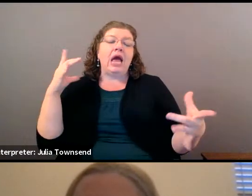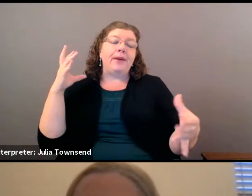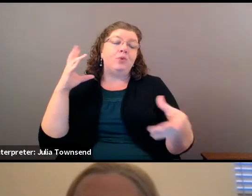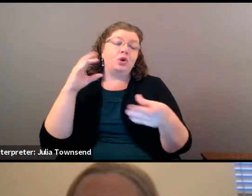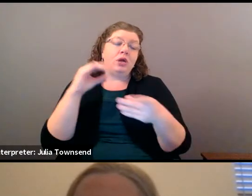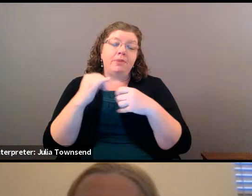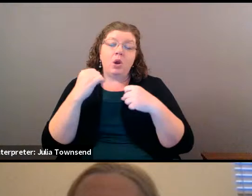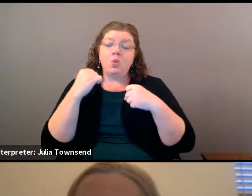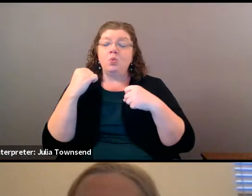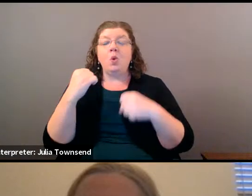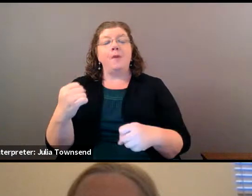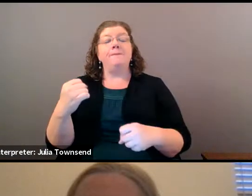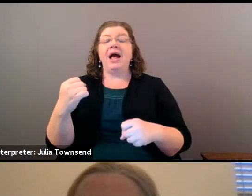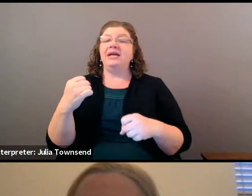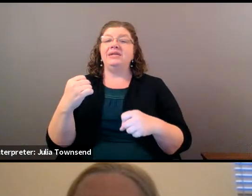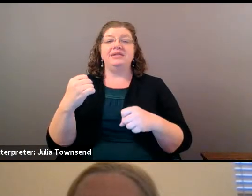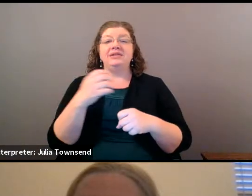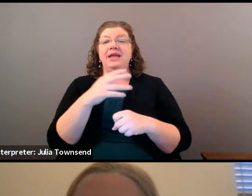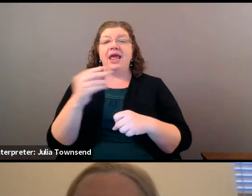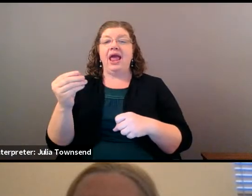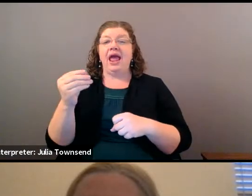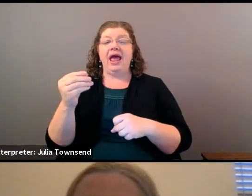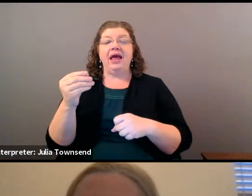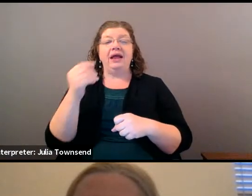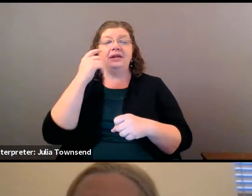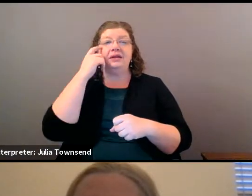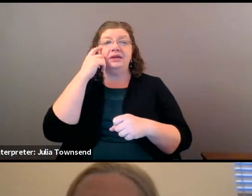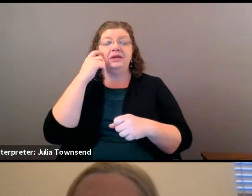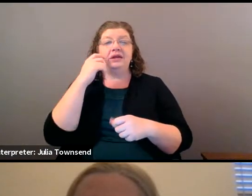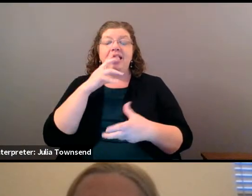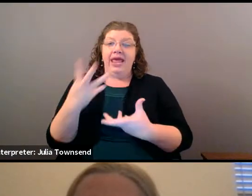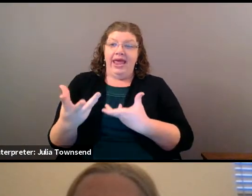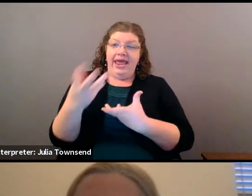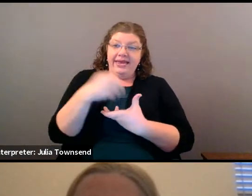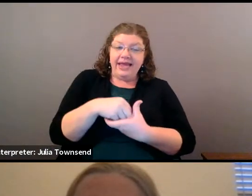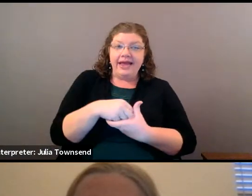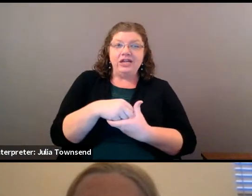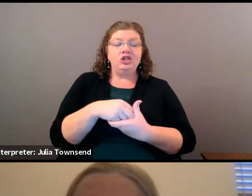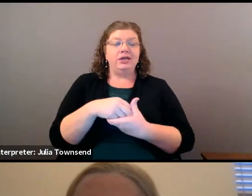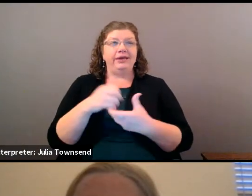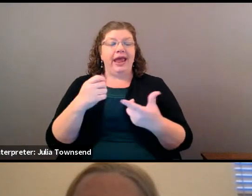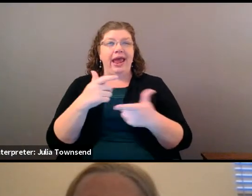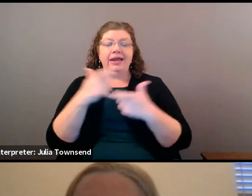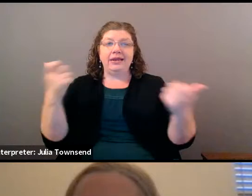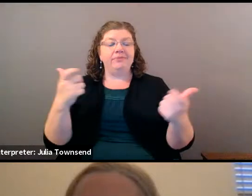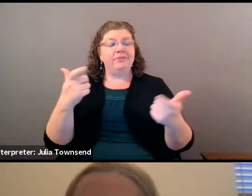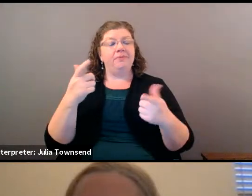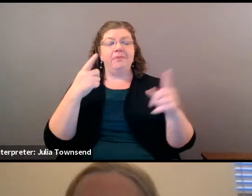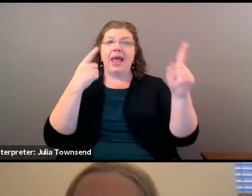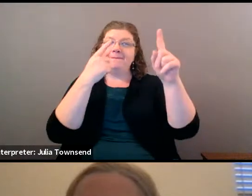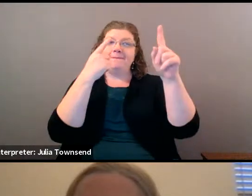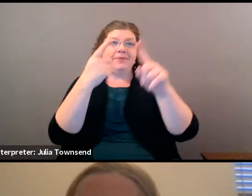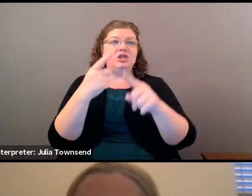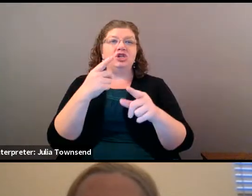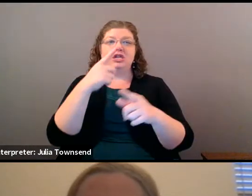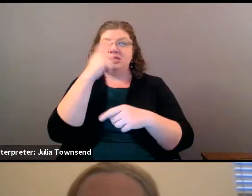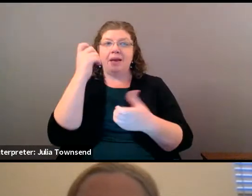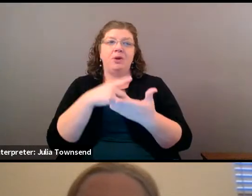robust and engaging and ambitious summer school program. Next